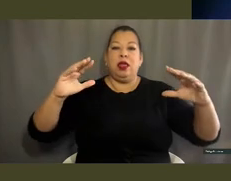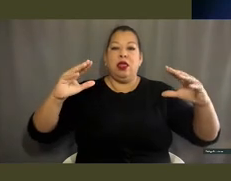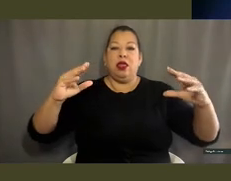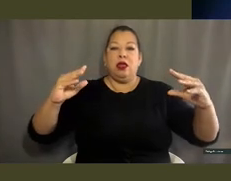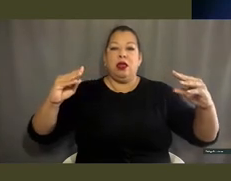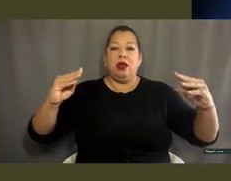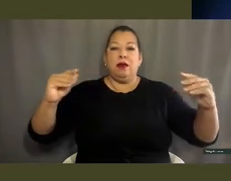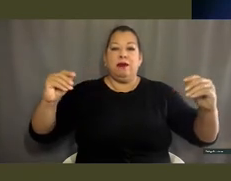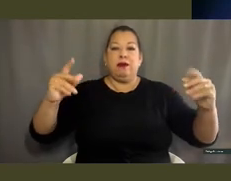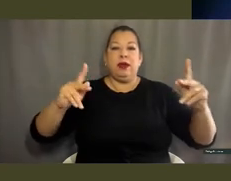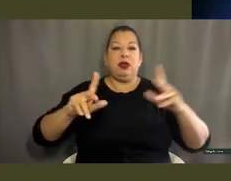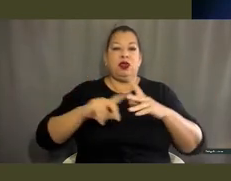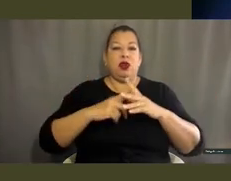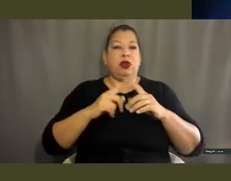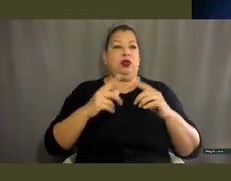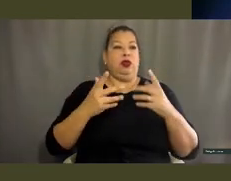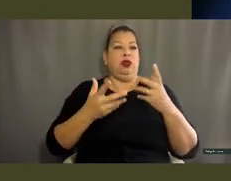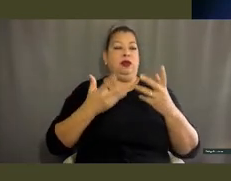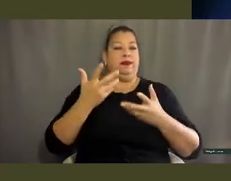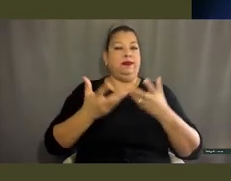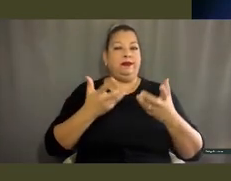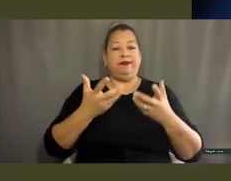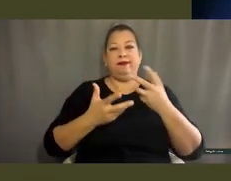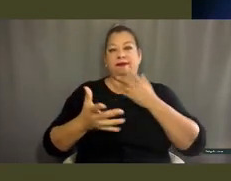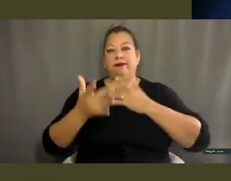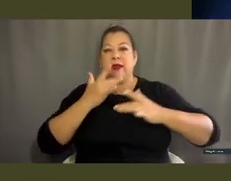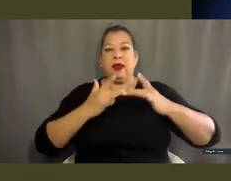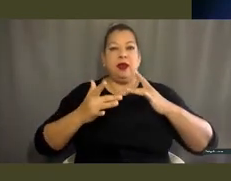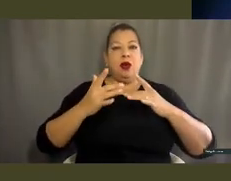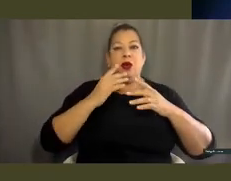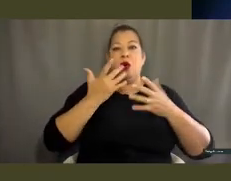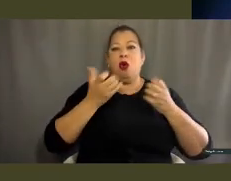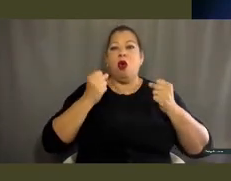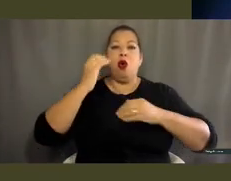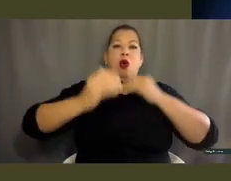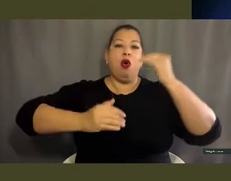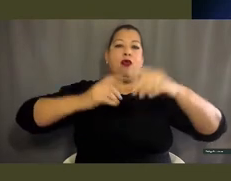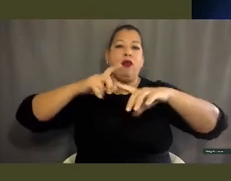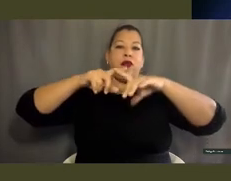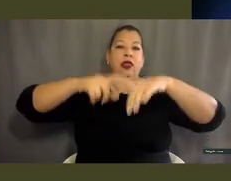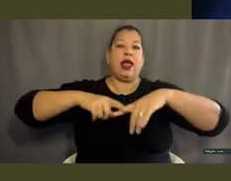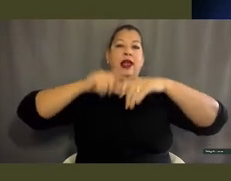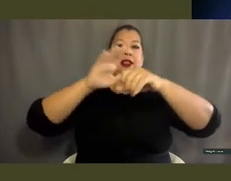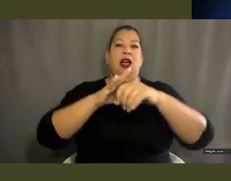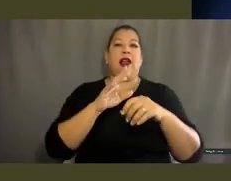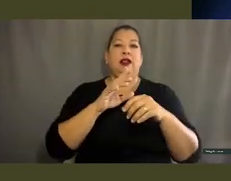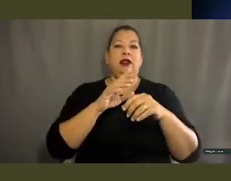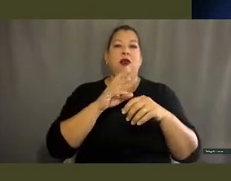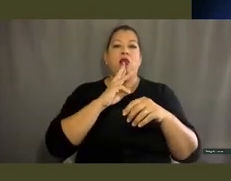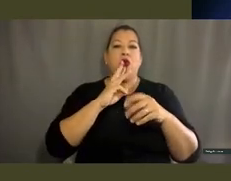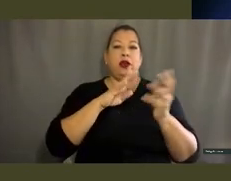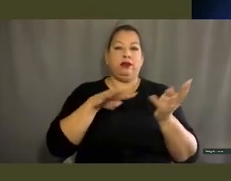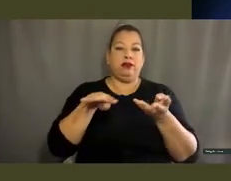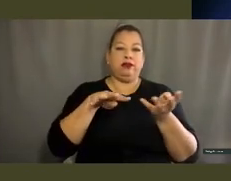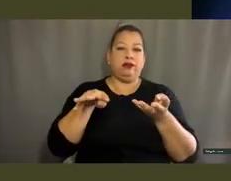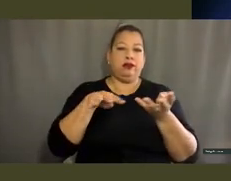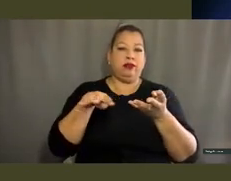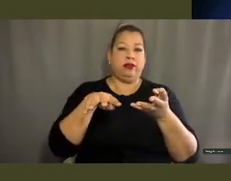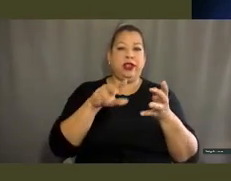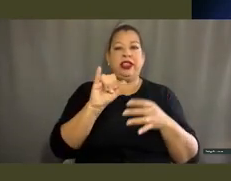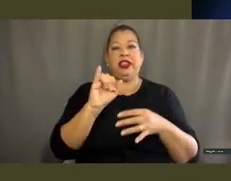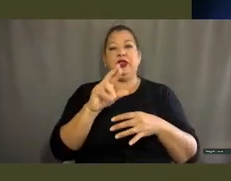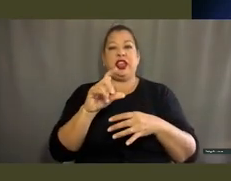resort to an over-reliance or increasing reliance on irrigation. In addition to